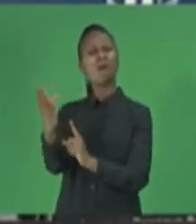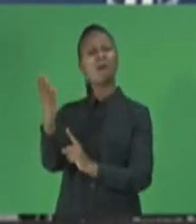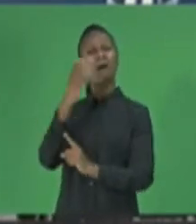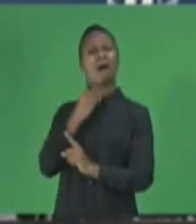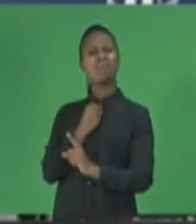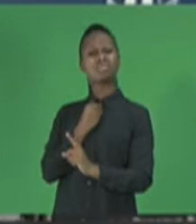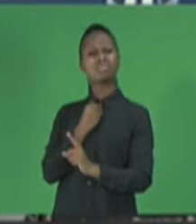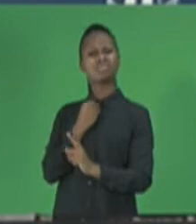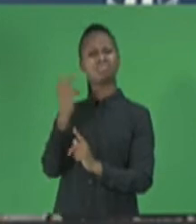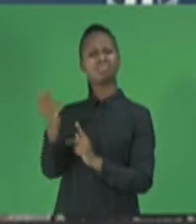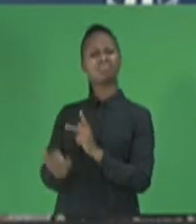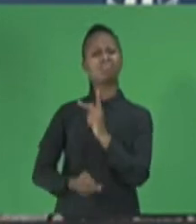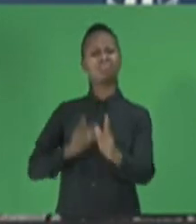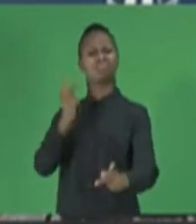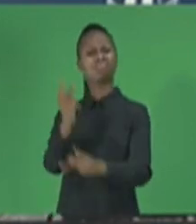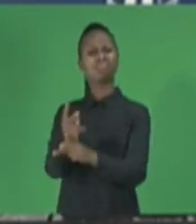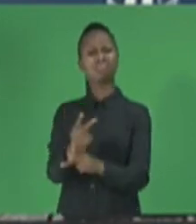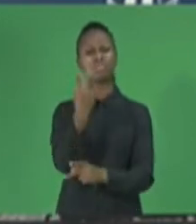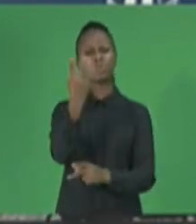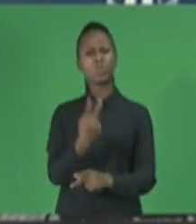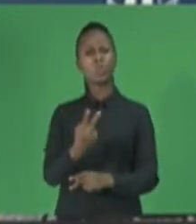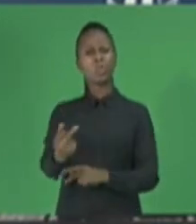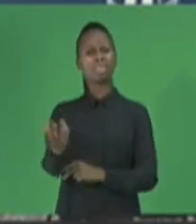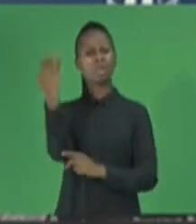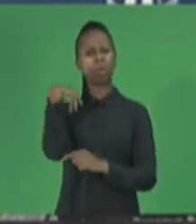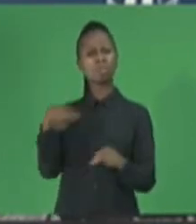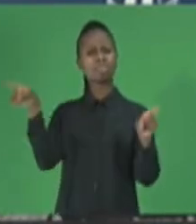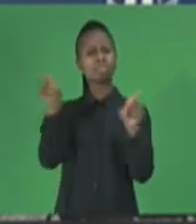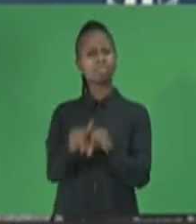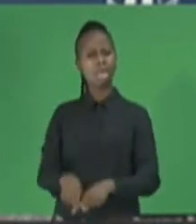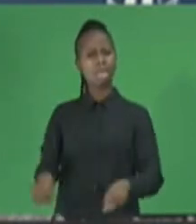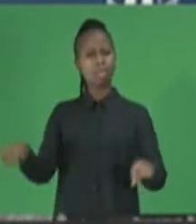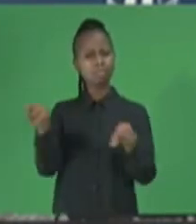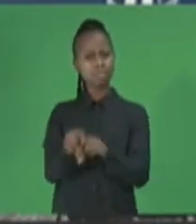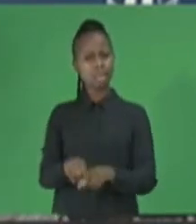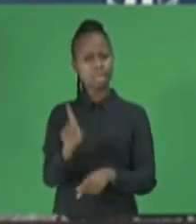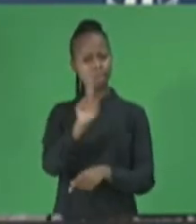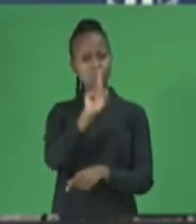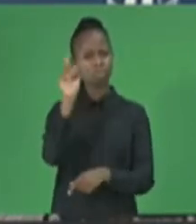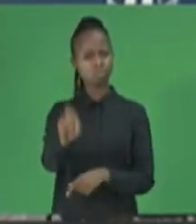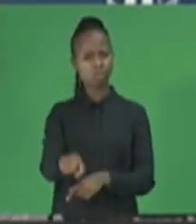you asked 2 weeks ago. And let me state the following.